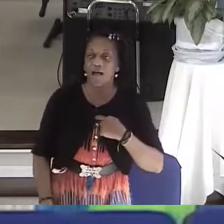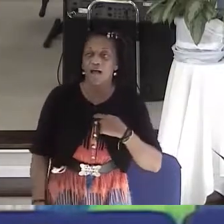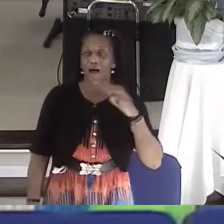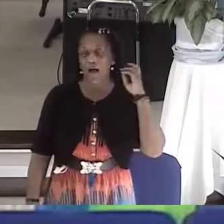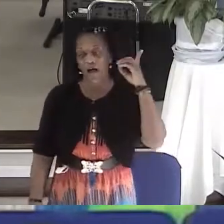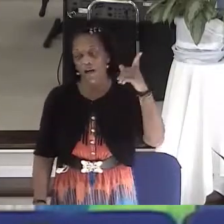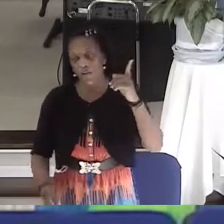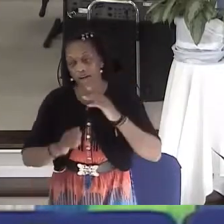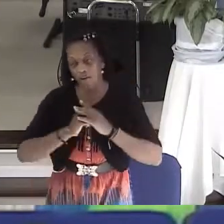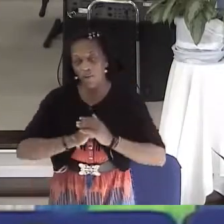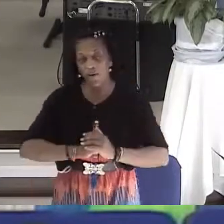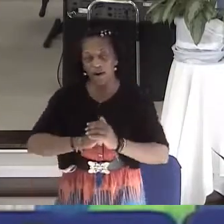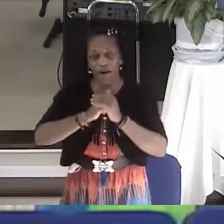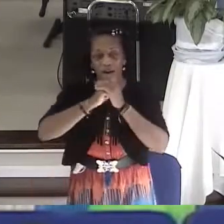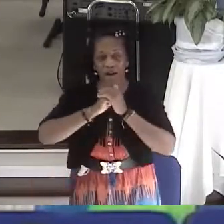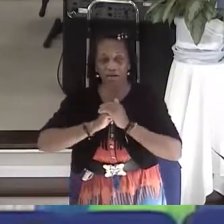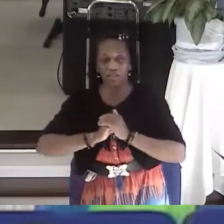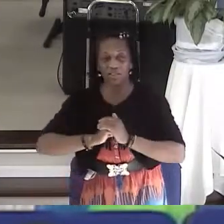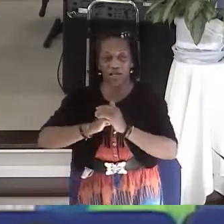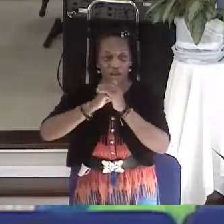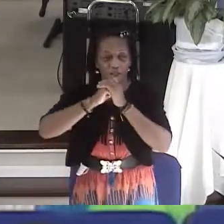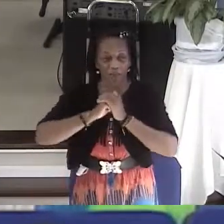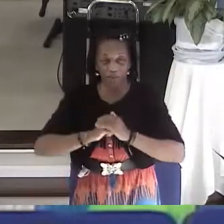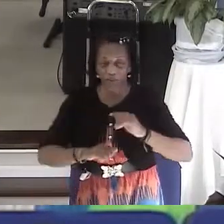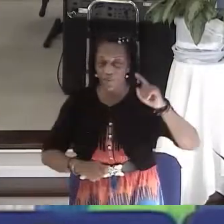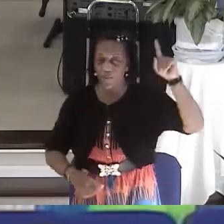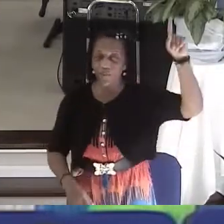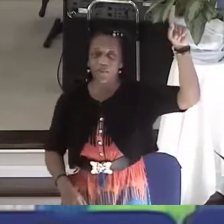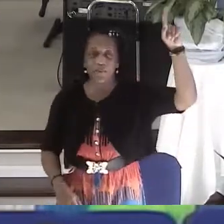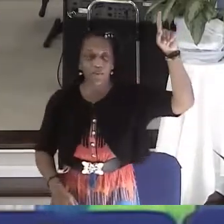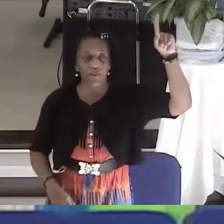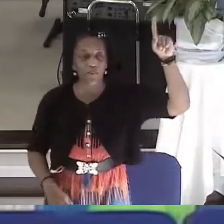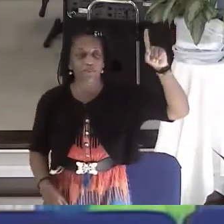holiness. I will worship you,